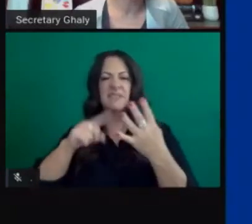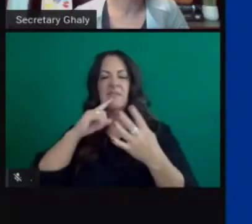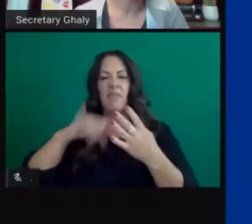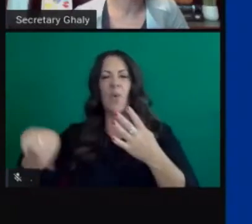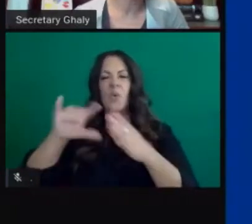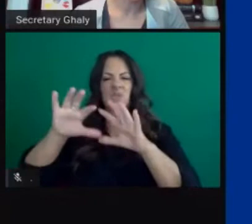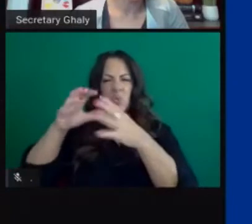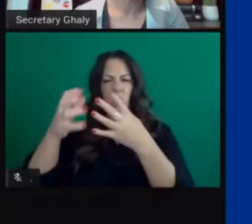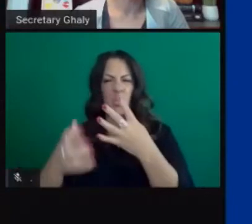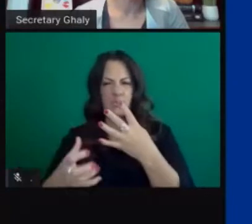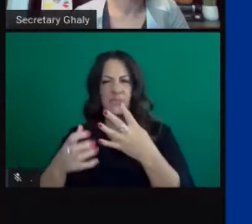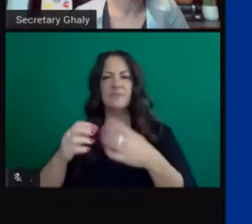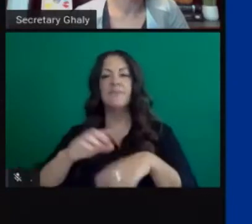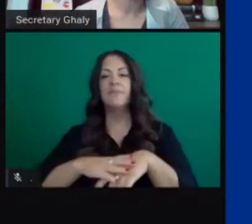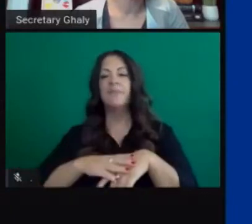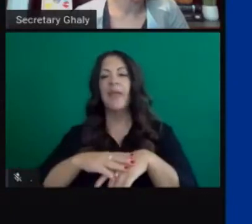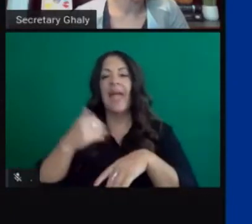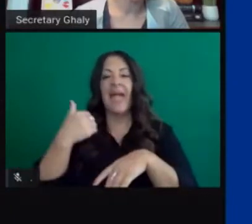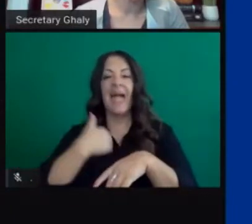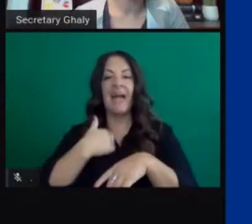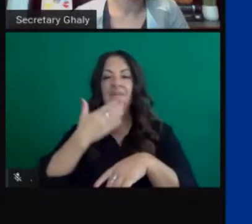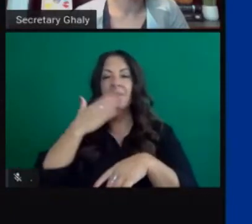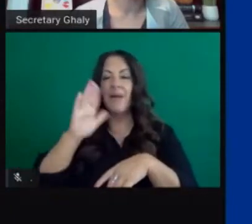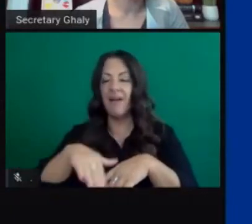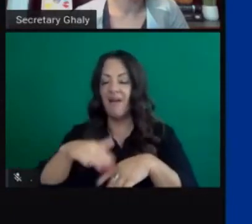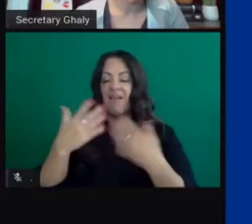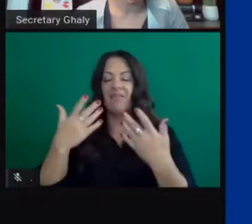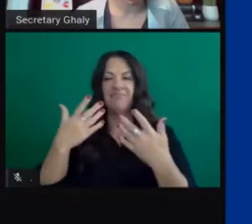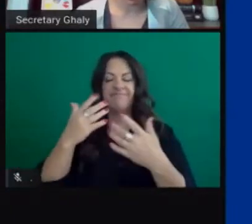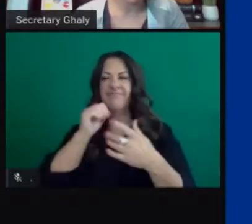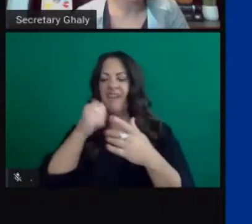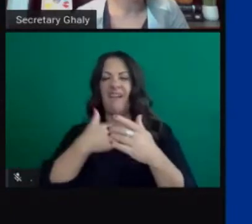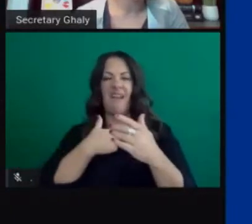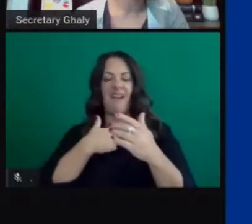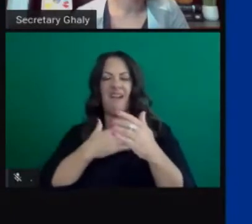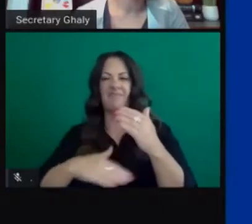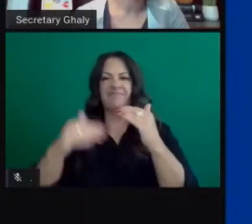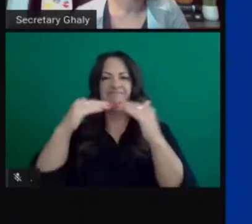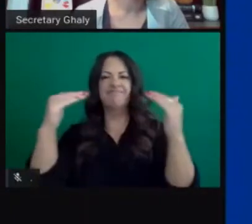disease transmission in all communities, especially those most at risk.